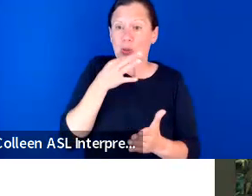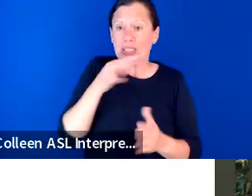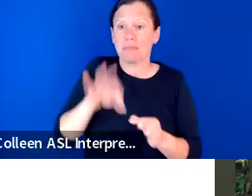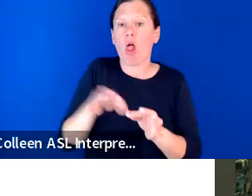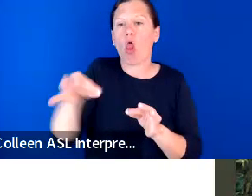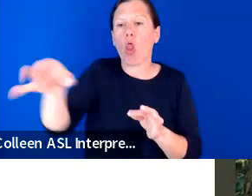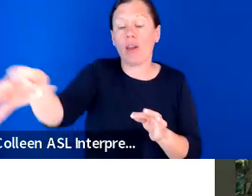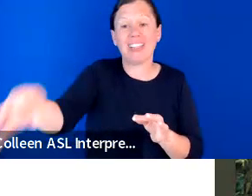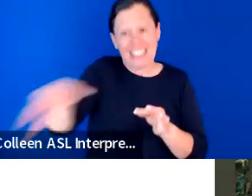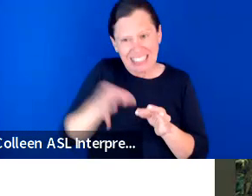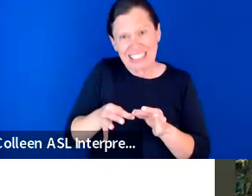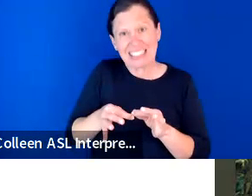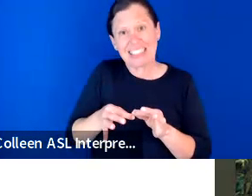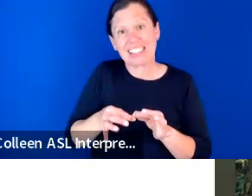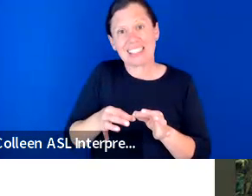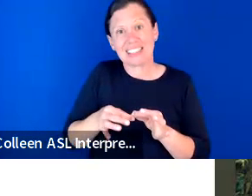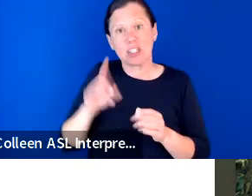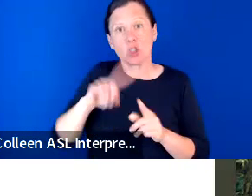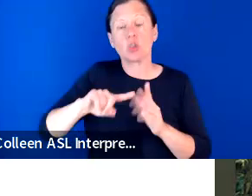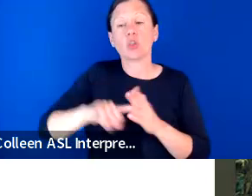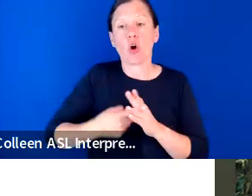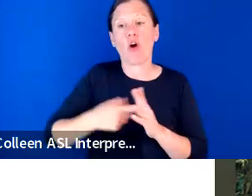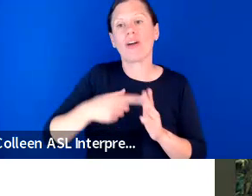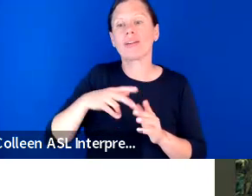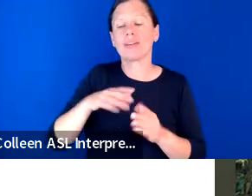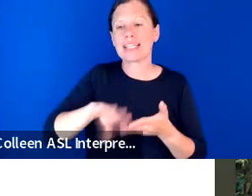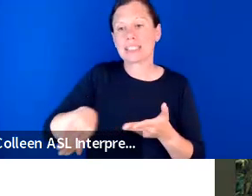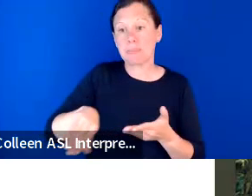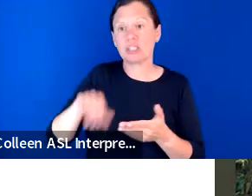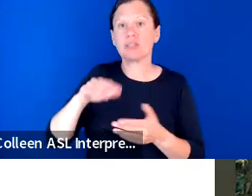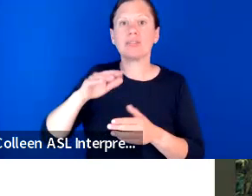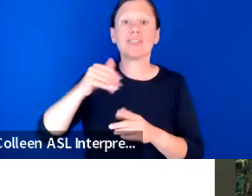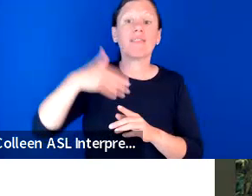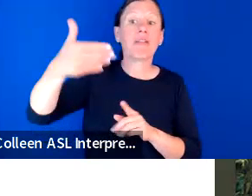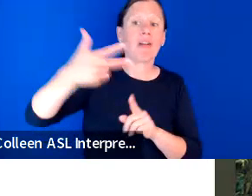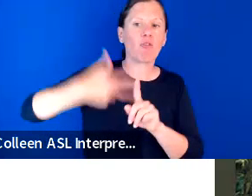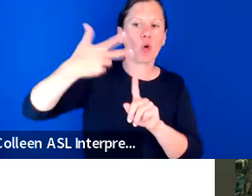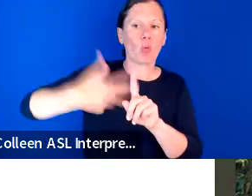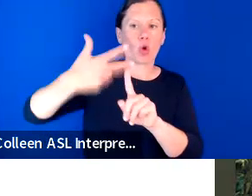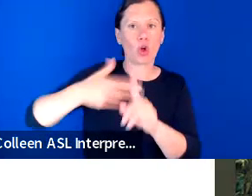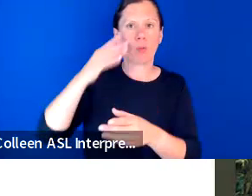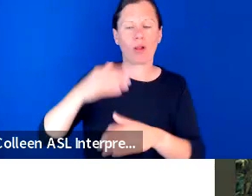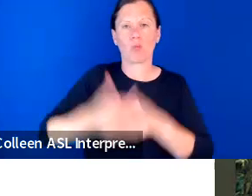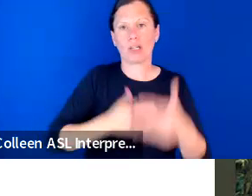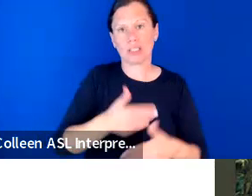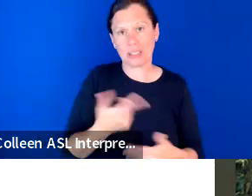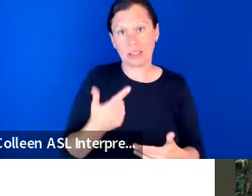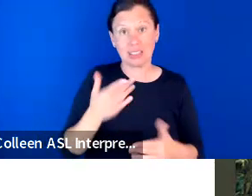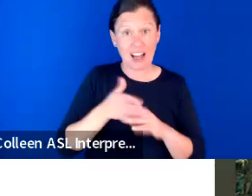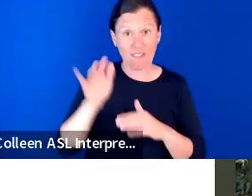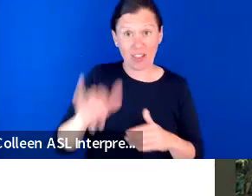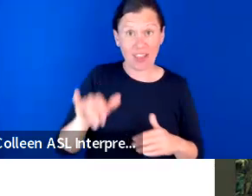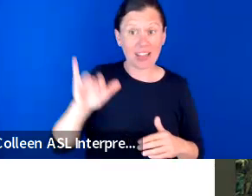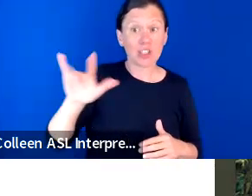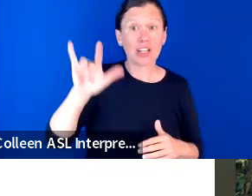Exemptions are done on a quarterly basis. So already anyone who's submitting their application after July 1st, their